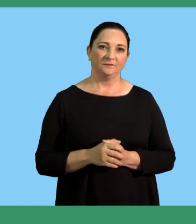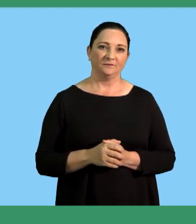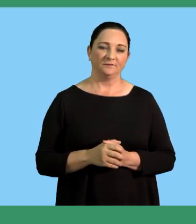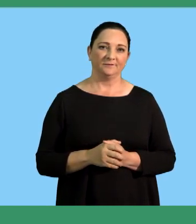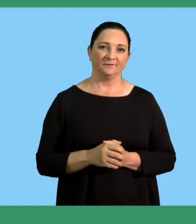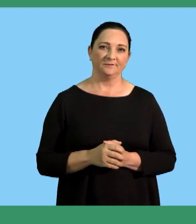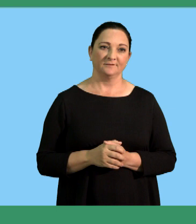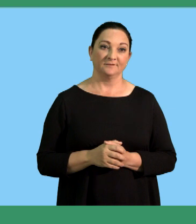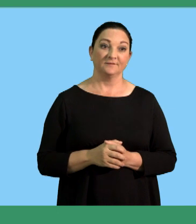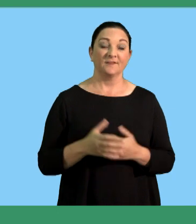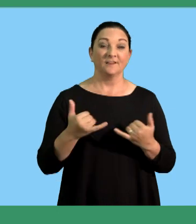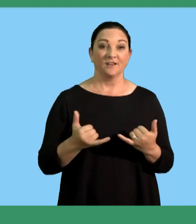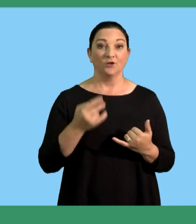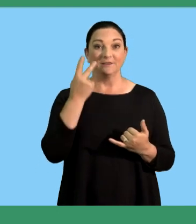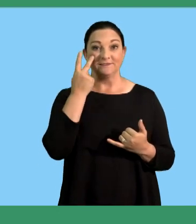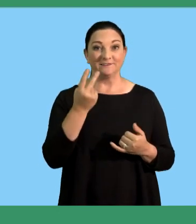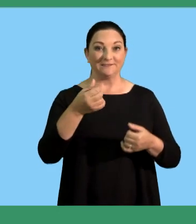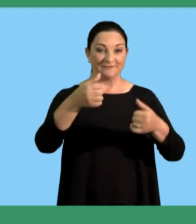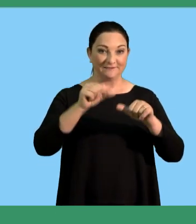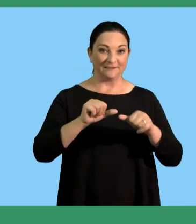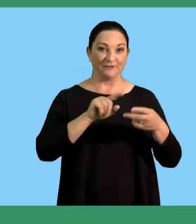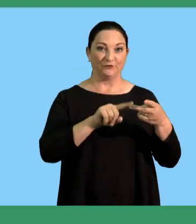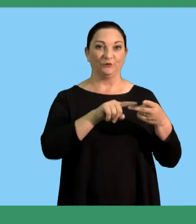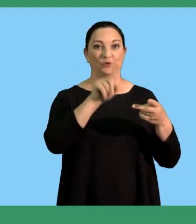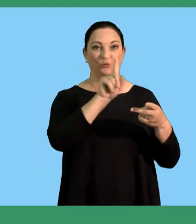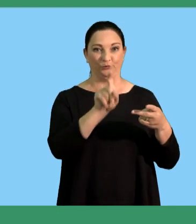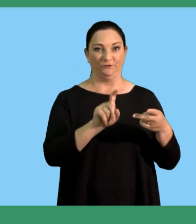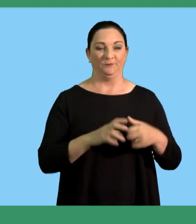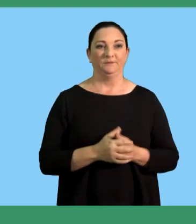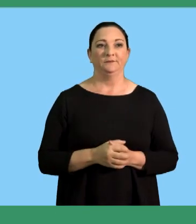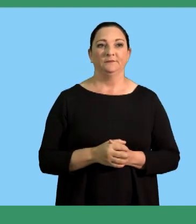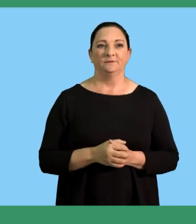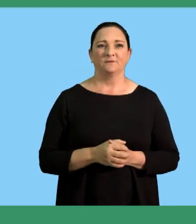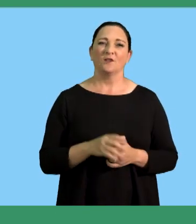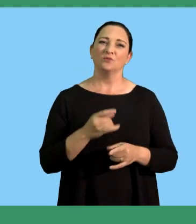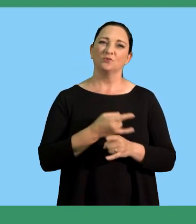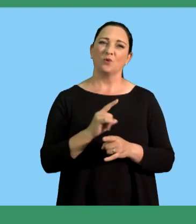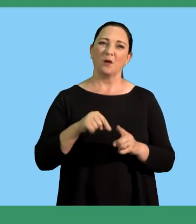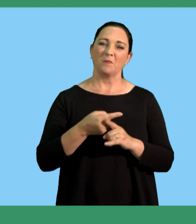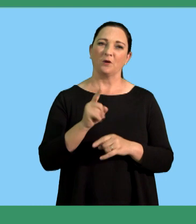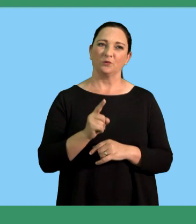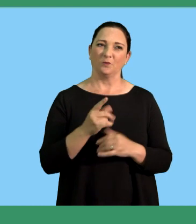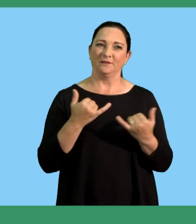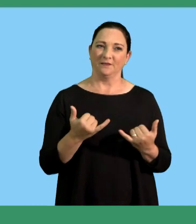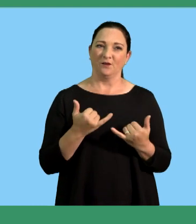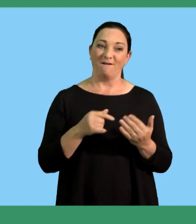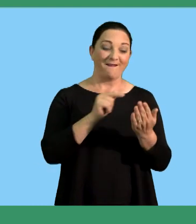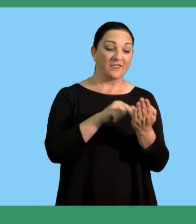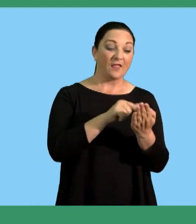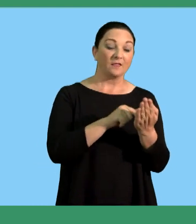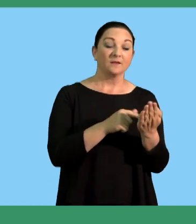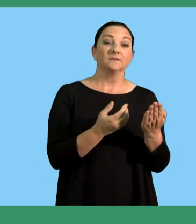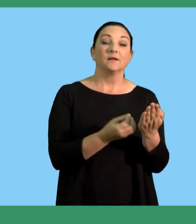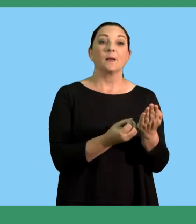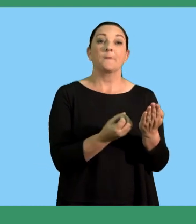Is average clause. Now let us look into the second question. The second question talks about now calculate